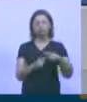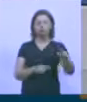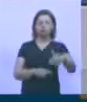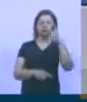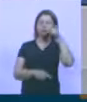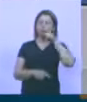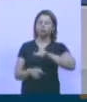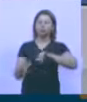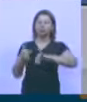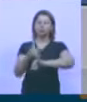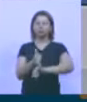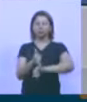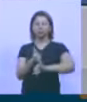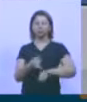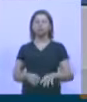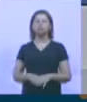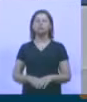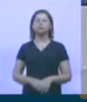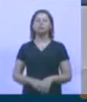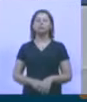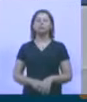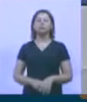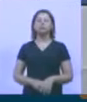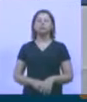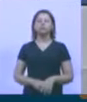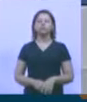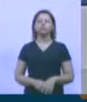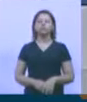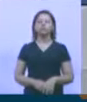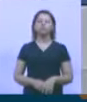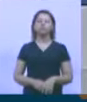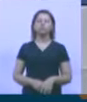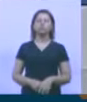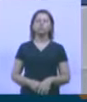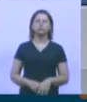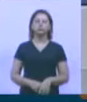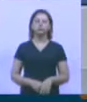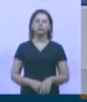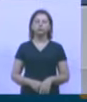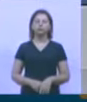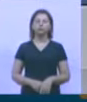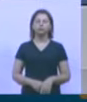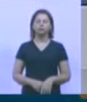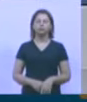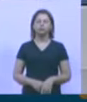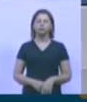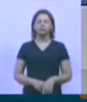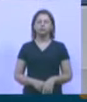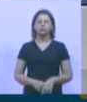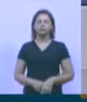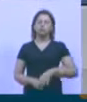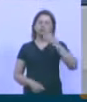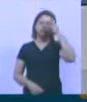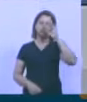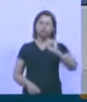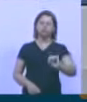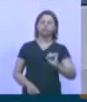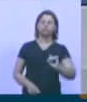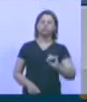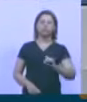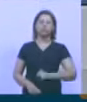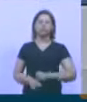mulher. By the way, this is one of the greatest problems in every country in the world today. Eu imagino que esse deve ser um